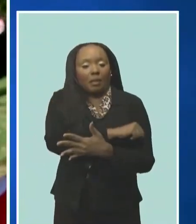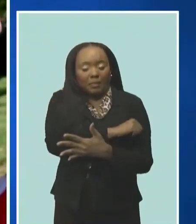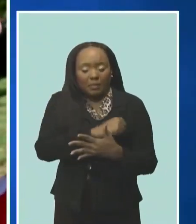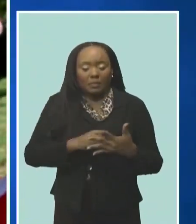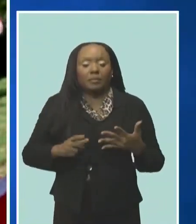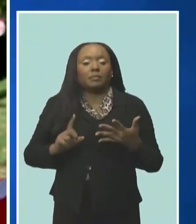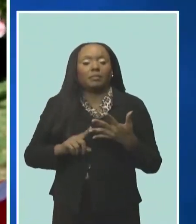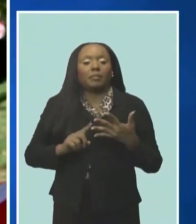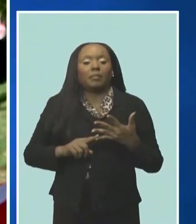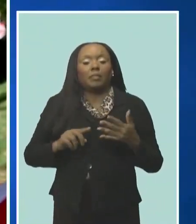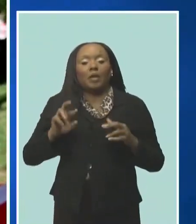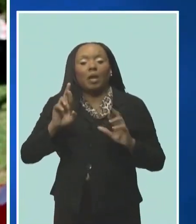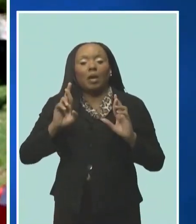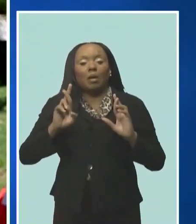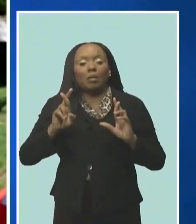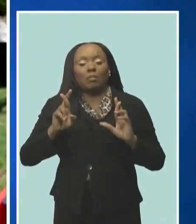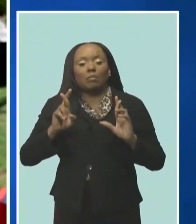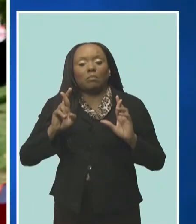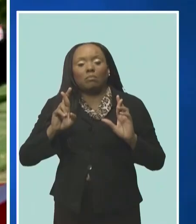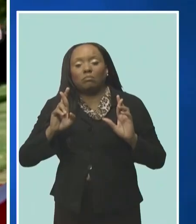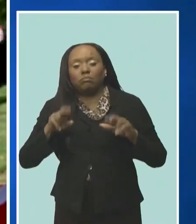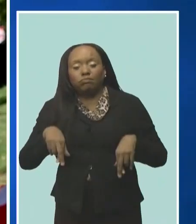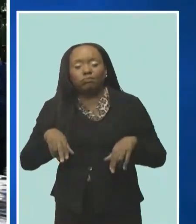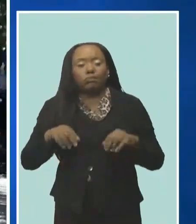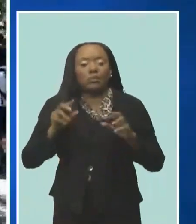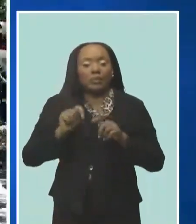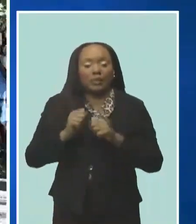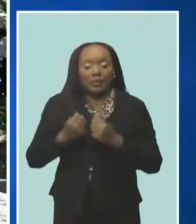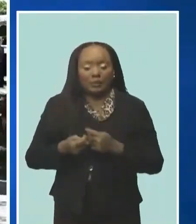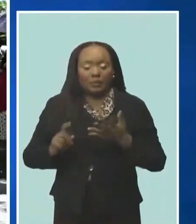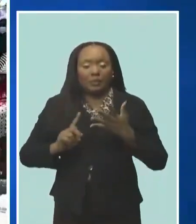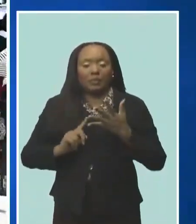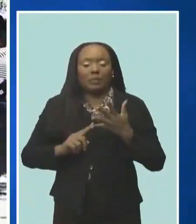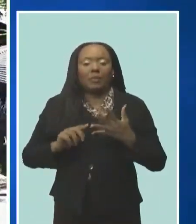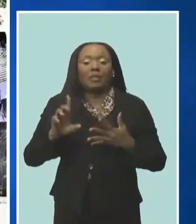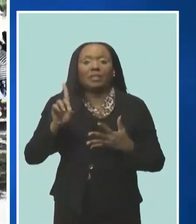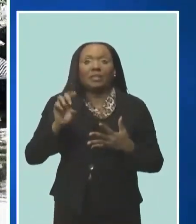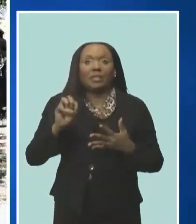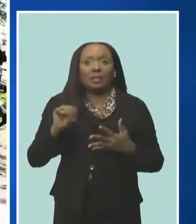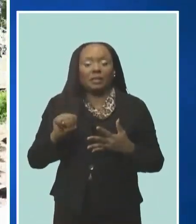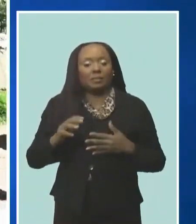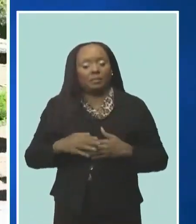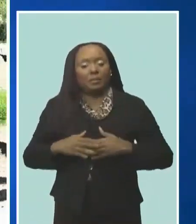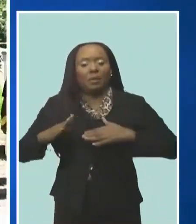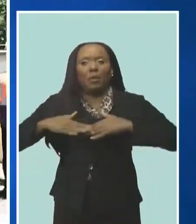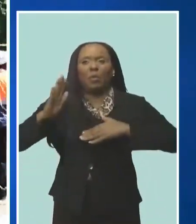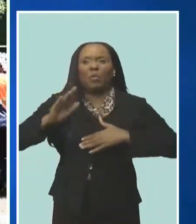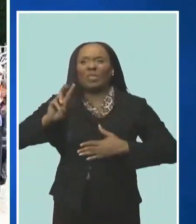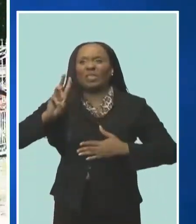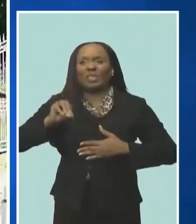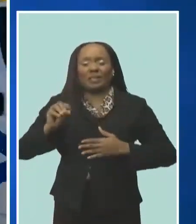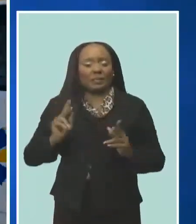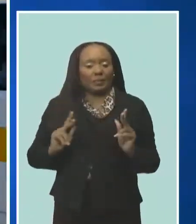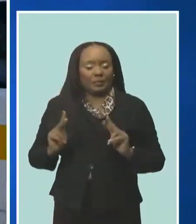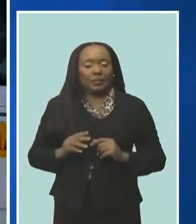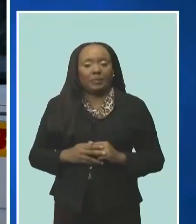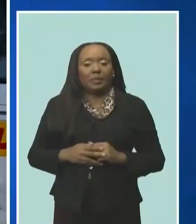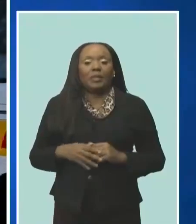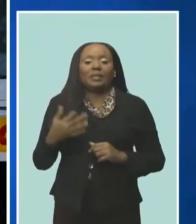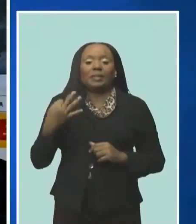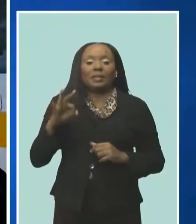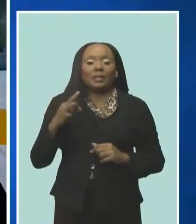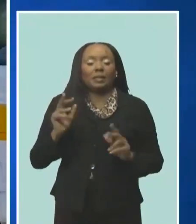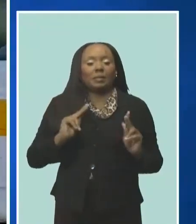the roving response team, DEM, to name a few. Over 60 people were injured. 19 patients were transported